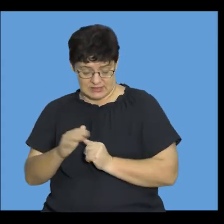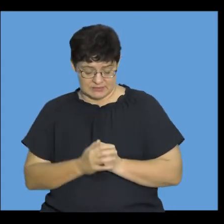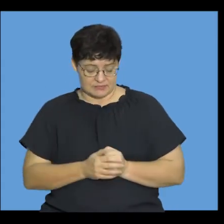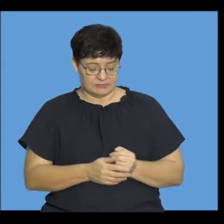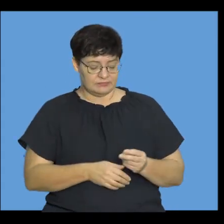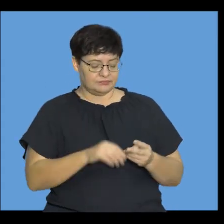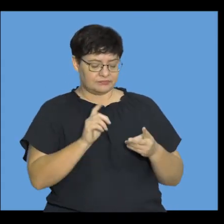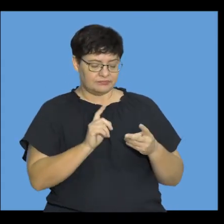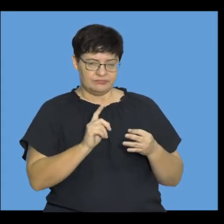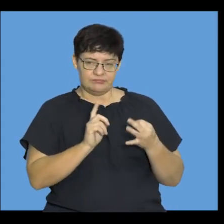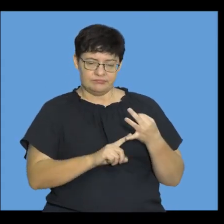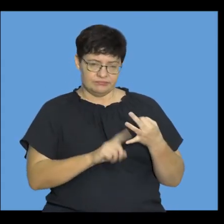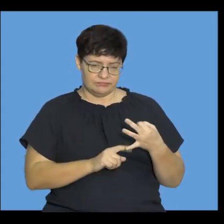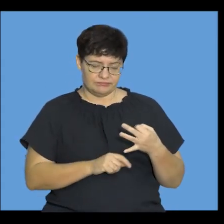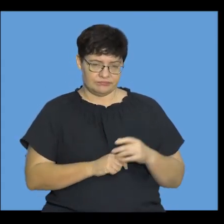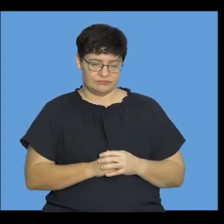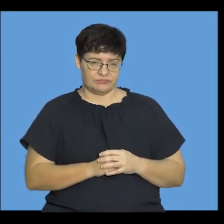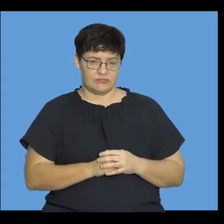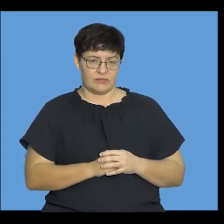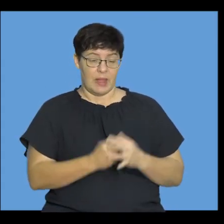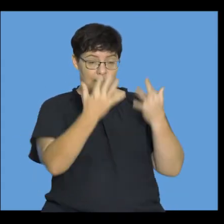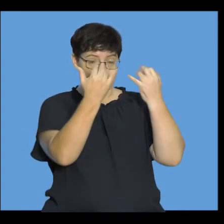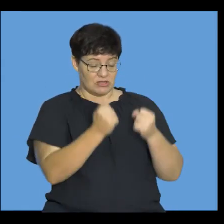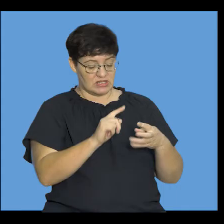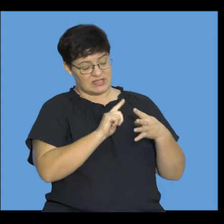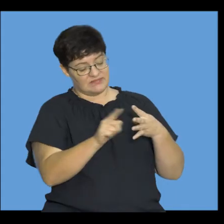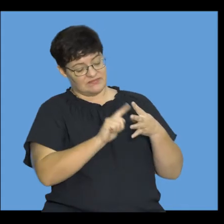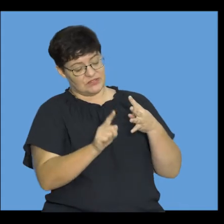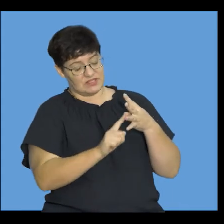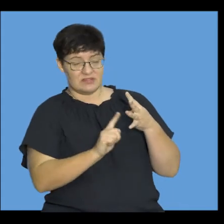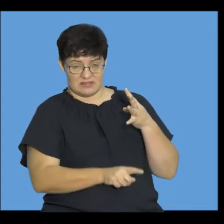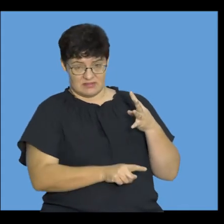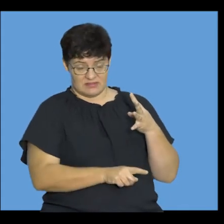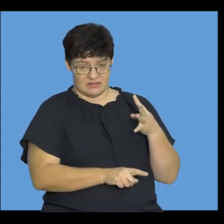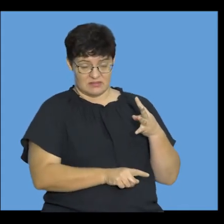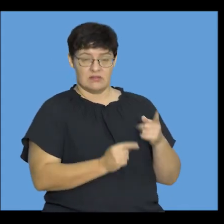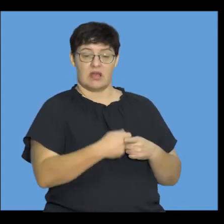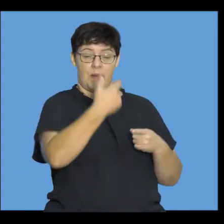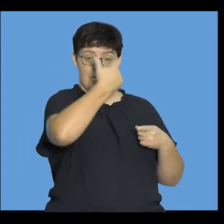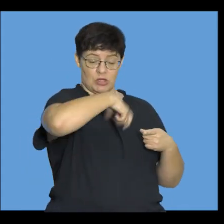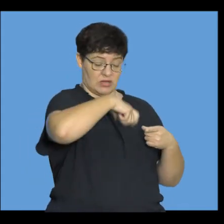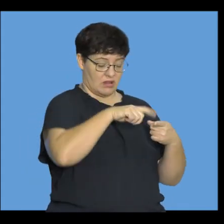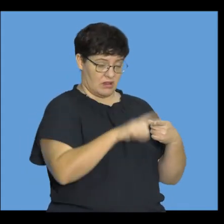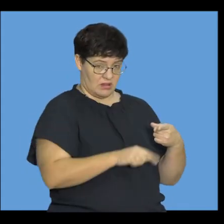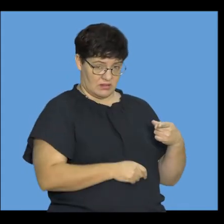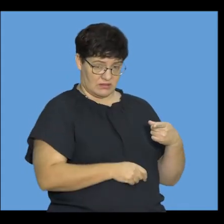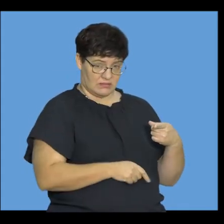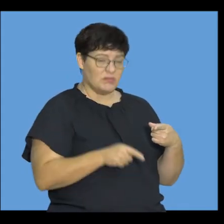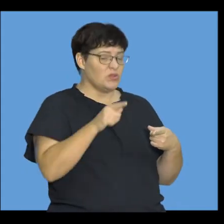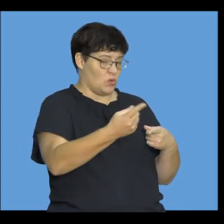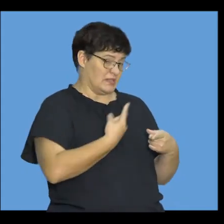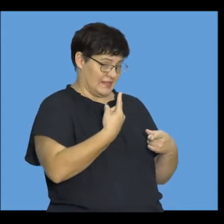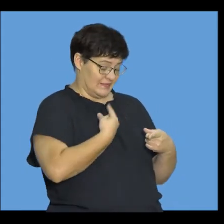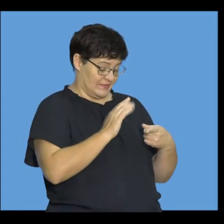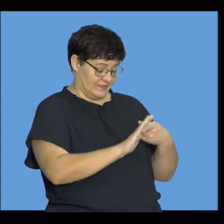budget. We've also spoken about the different types of budgets in terms of a